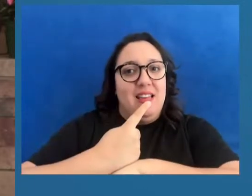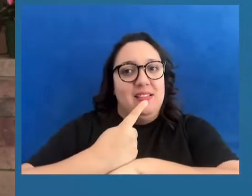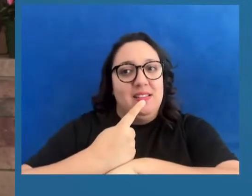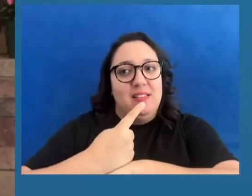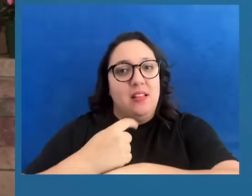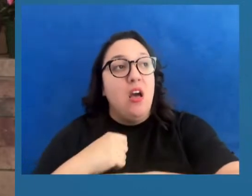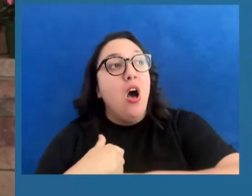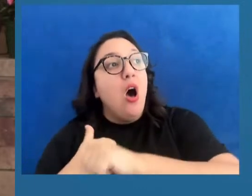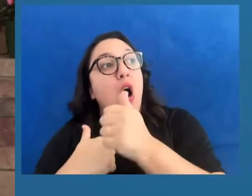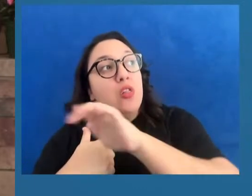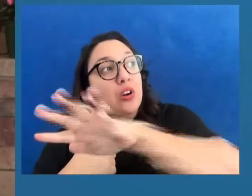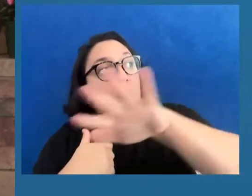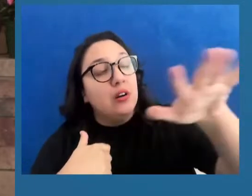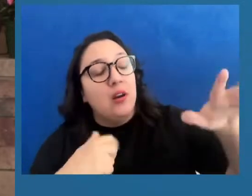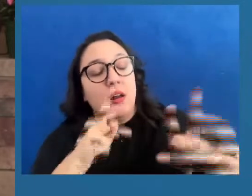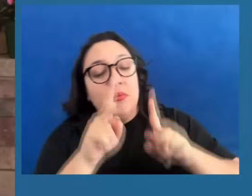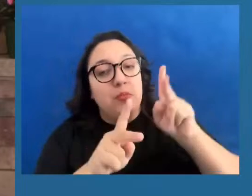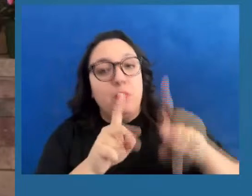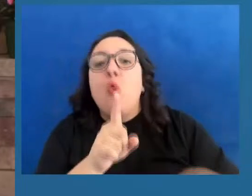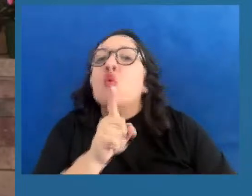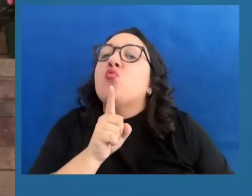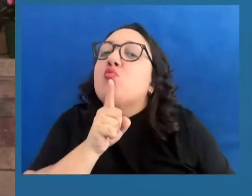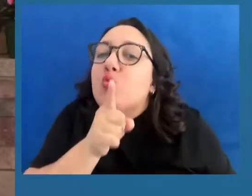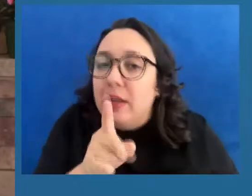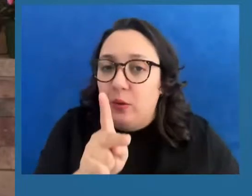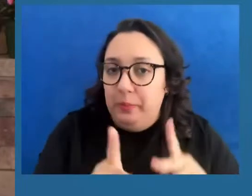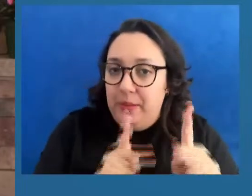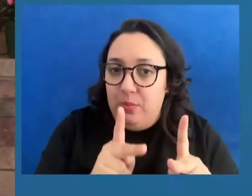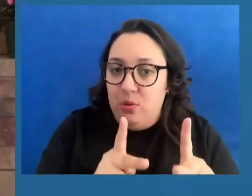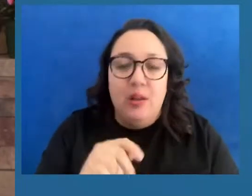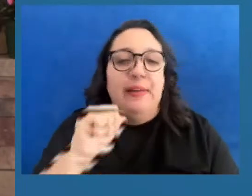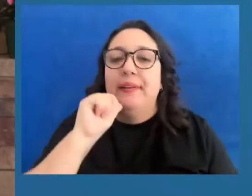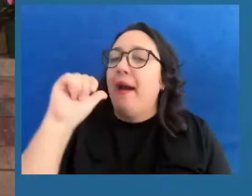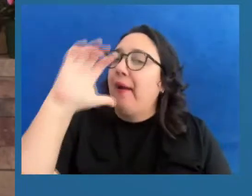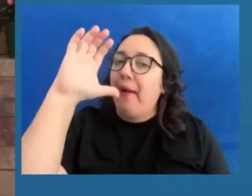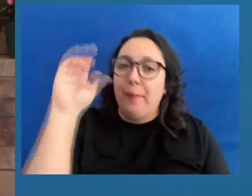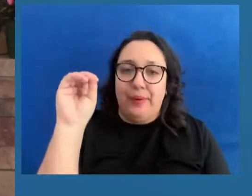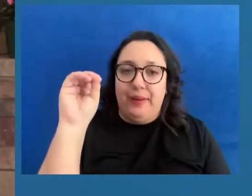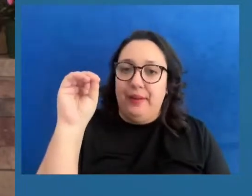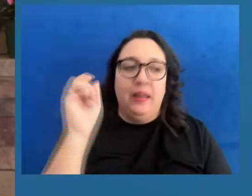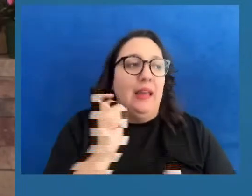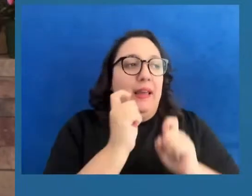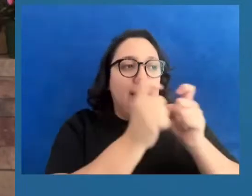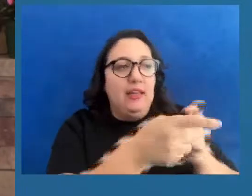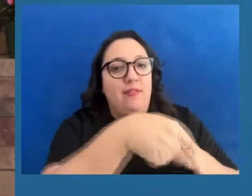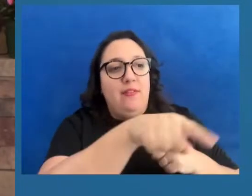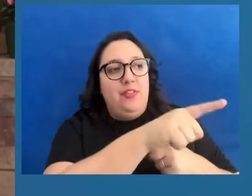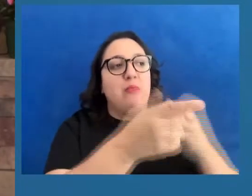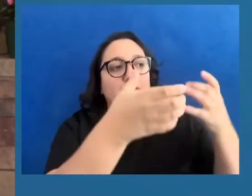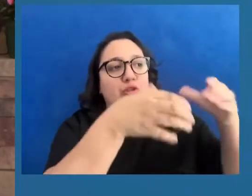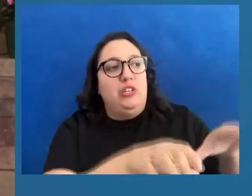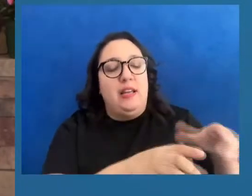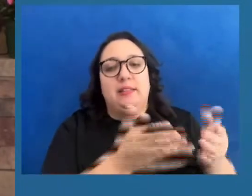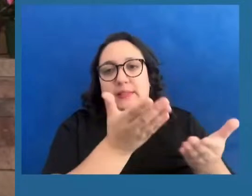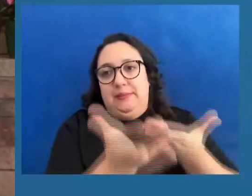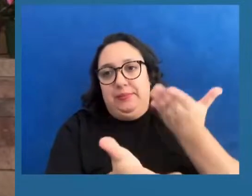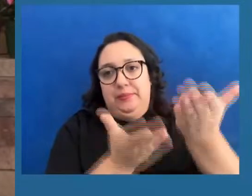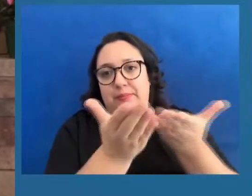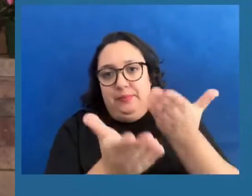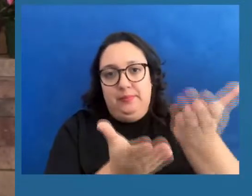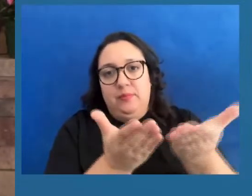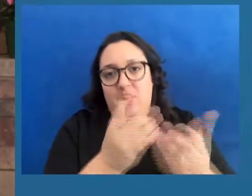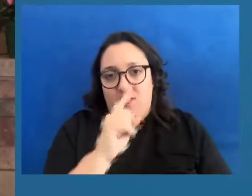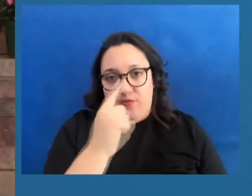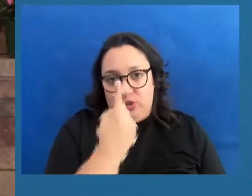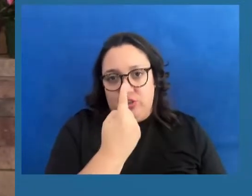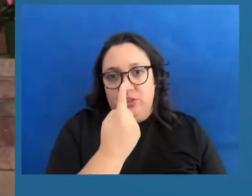people, the real people, not the corporations, a chance to bid over 75 days, make their offers first.